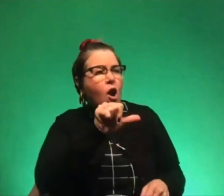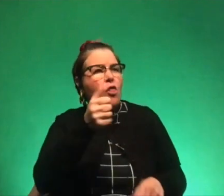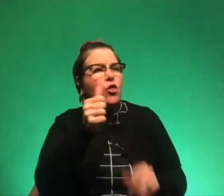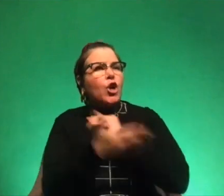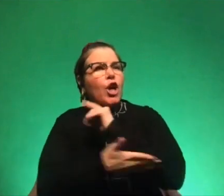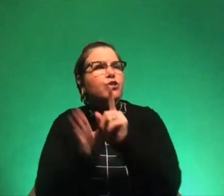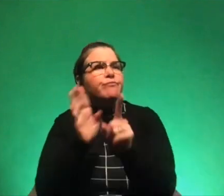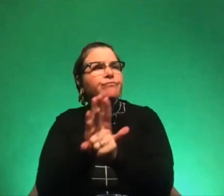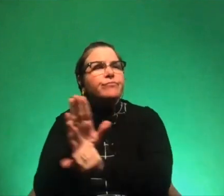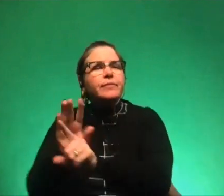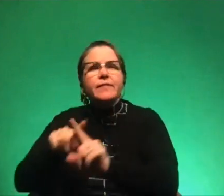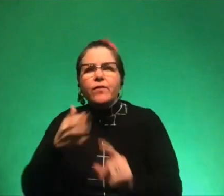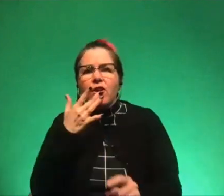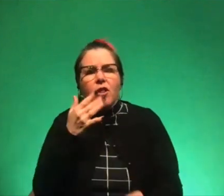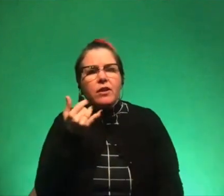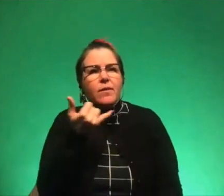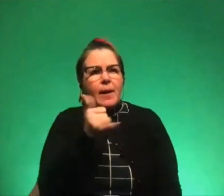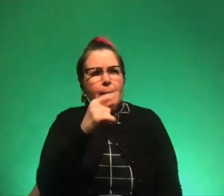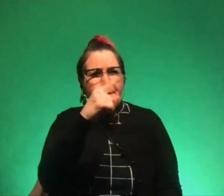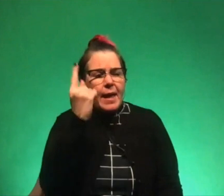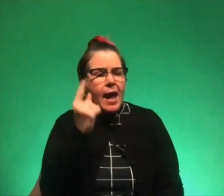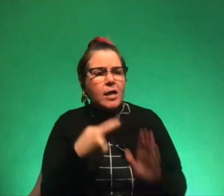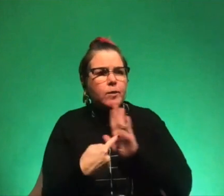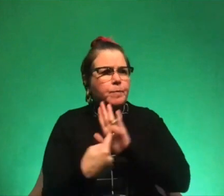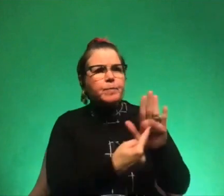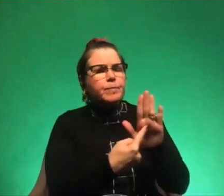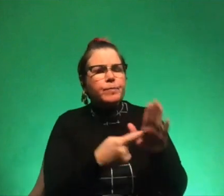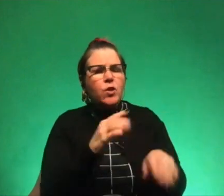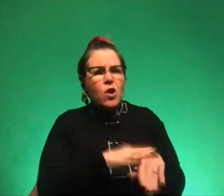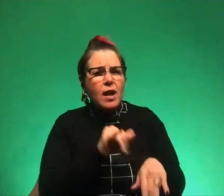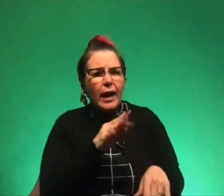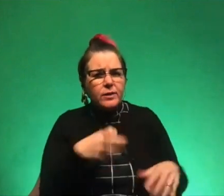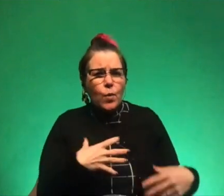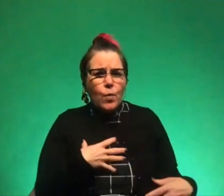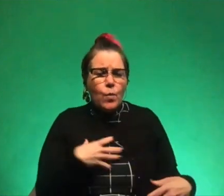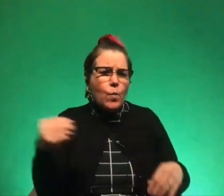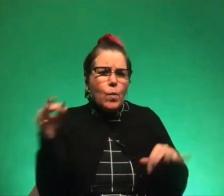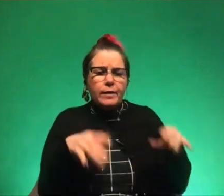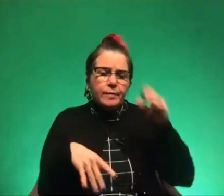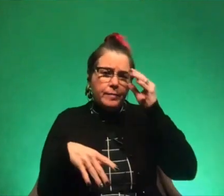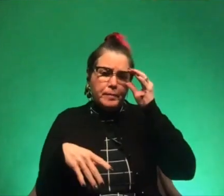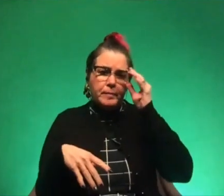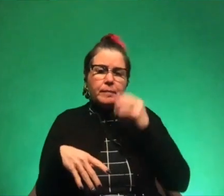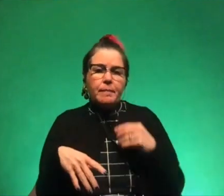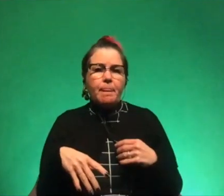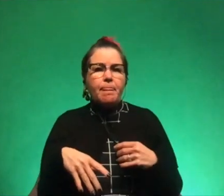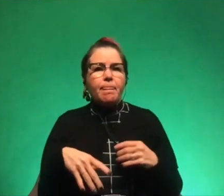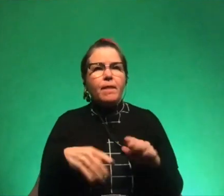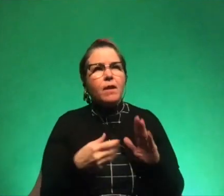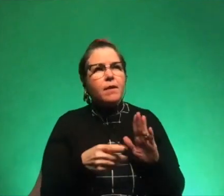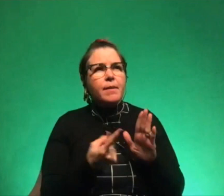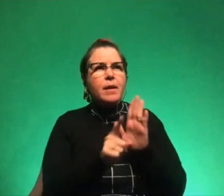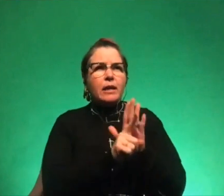different colors. I guess with the yellow and black, it stands out really well on the ice. actually on the against the rock, we